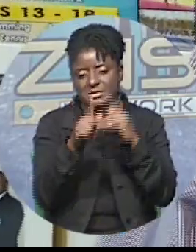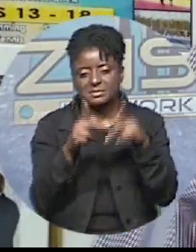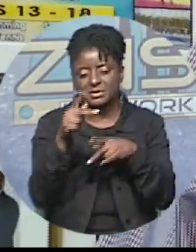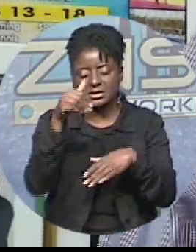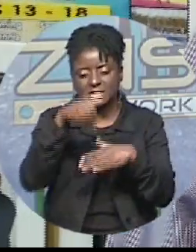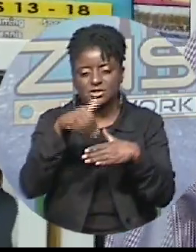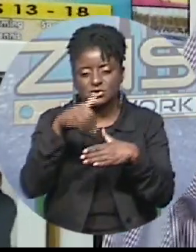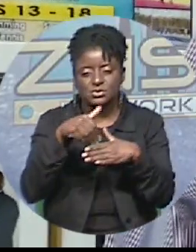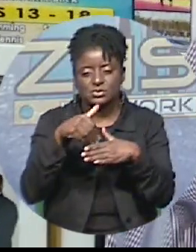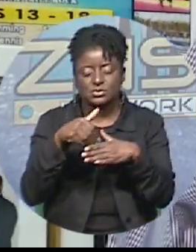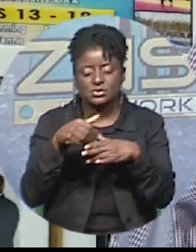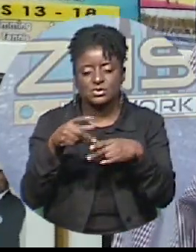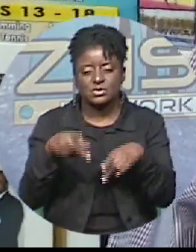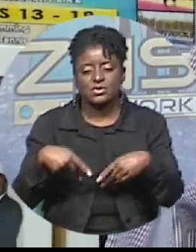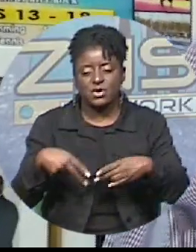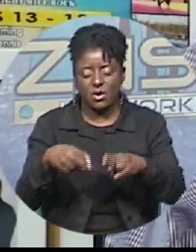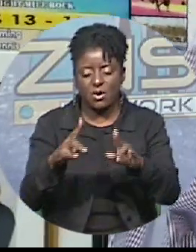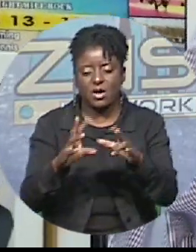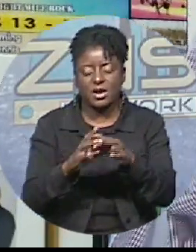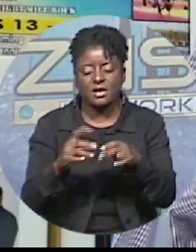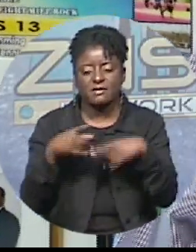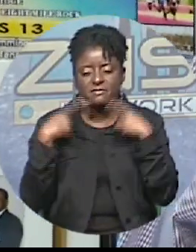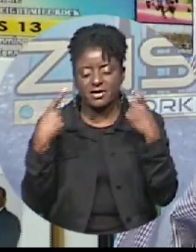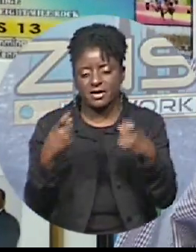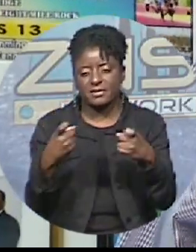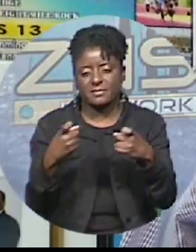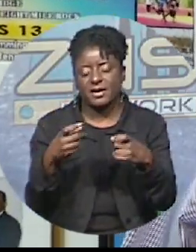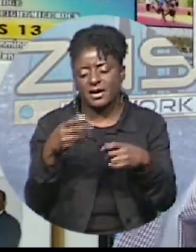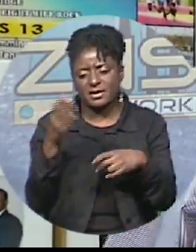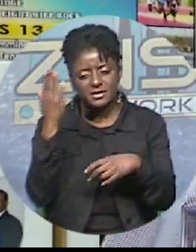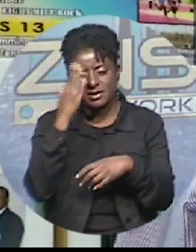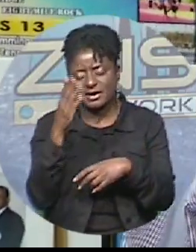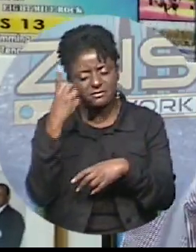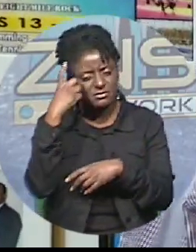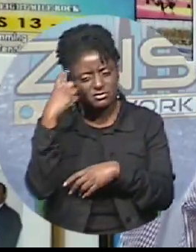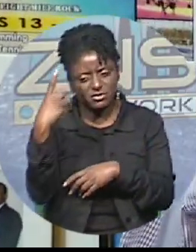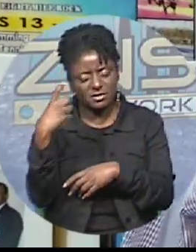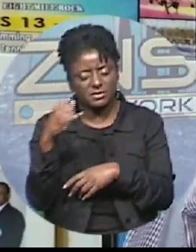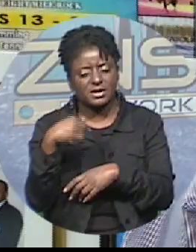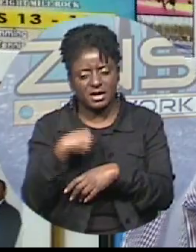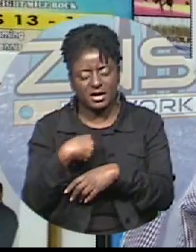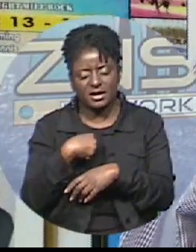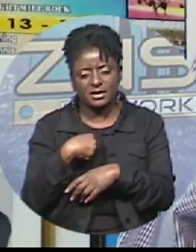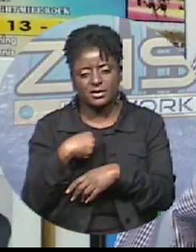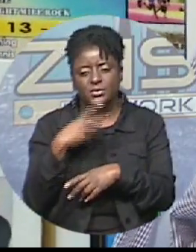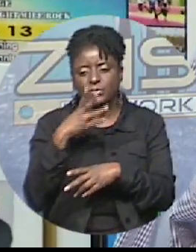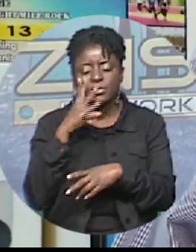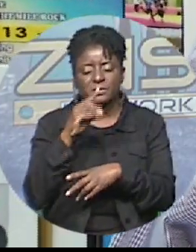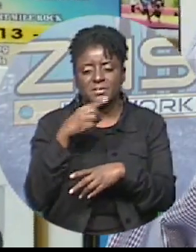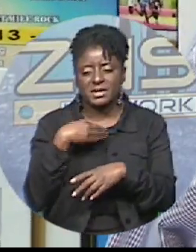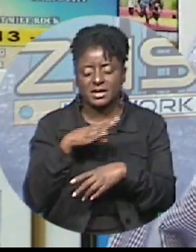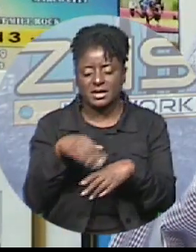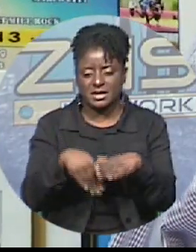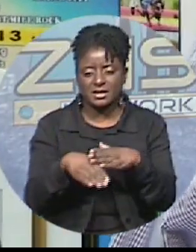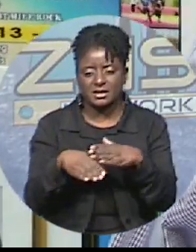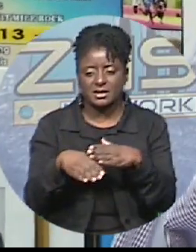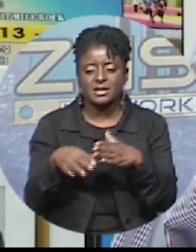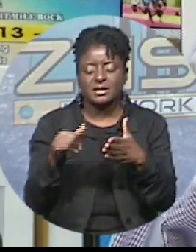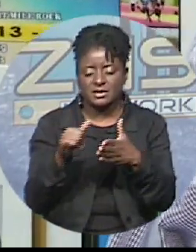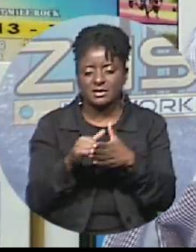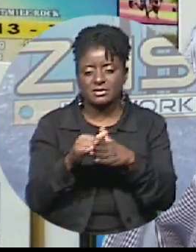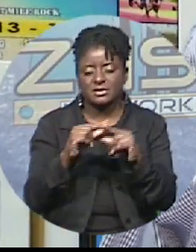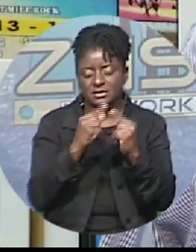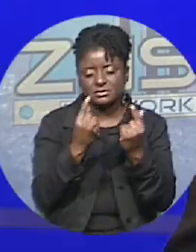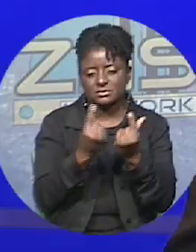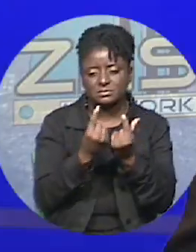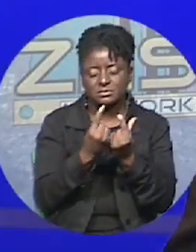never dreamt that Romel Knowles would be a Hall of Fame guy. It wasn't in my plans, but it obviously was in the master's making, and I'm proud for my children and my wife